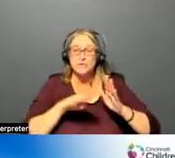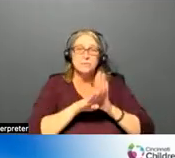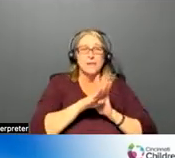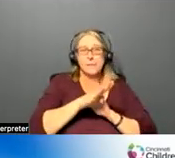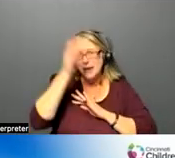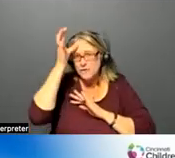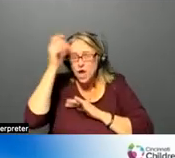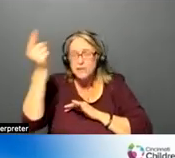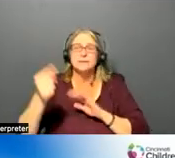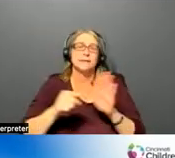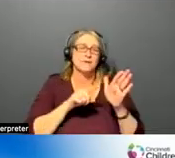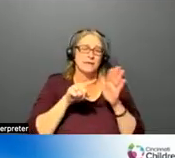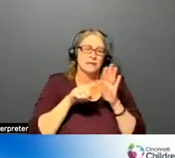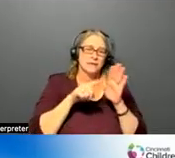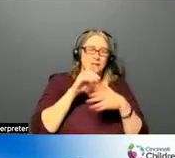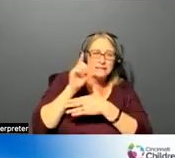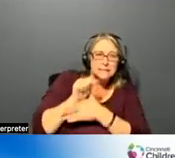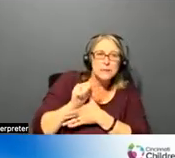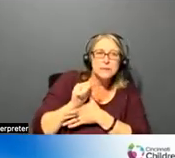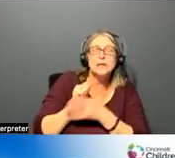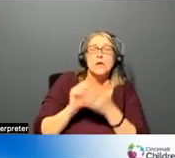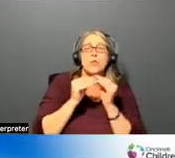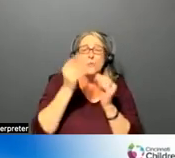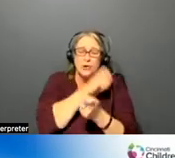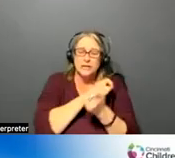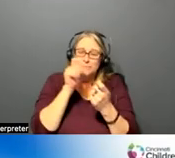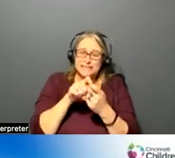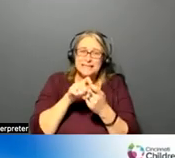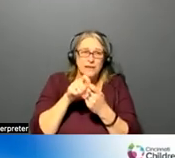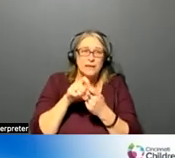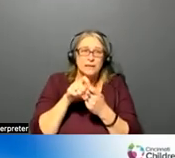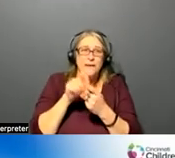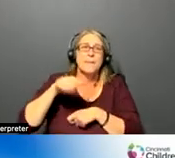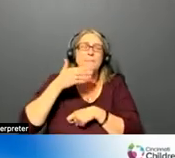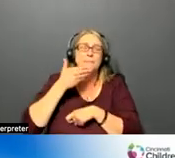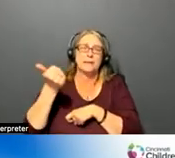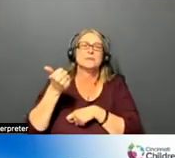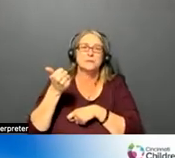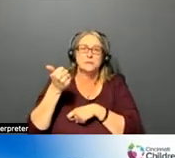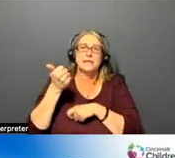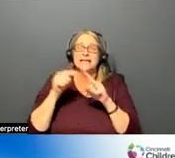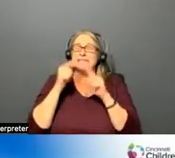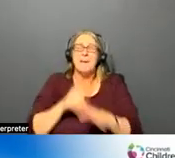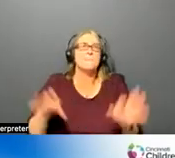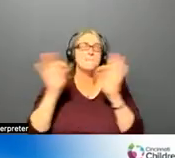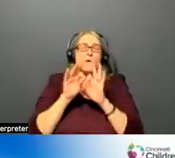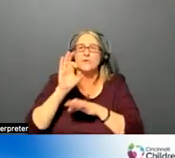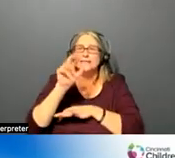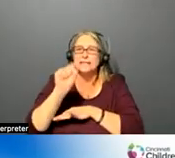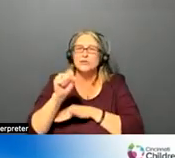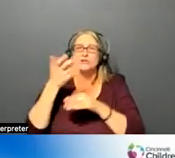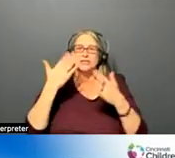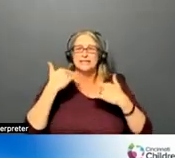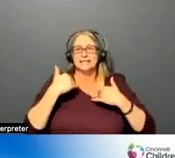cognitive disabilities. And so I think the more specific that you get, I think it's just important for sales to really have a